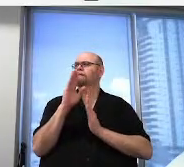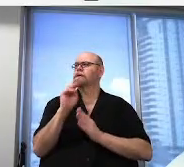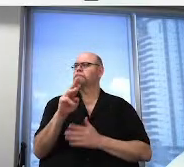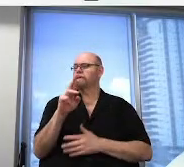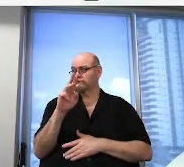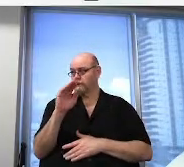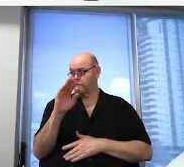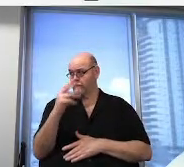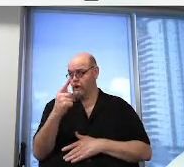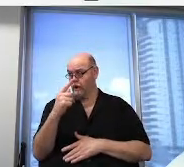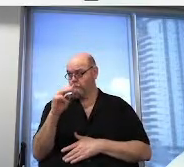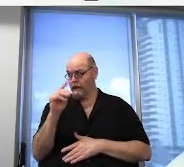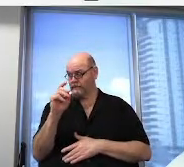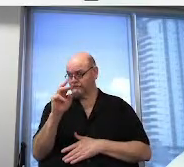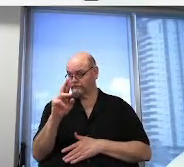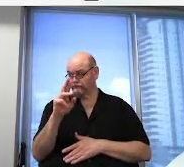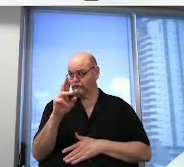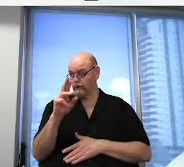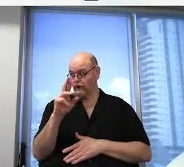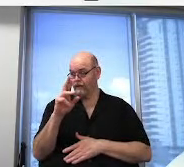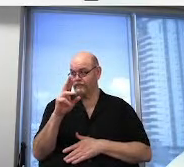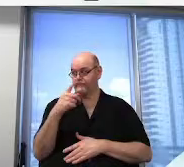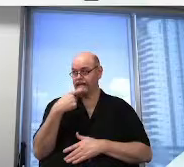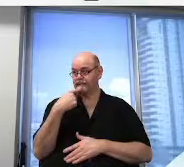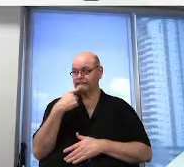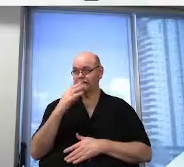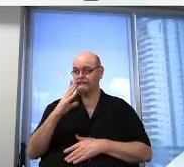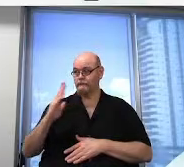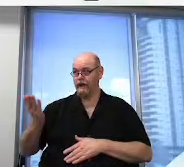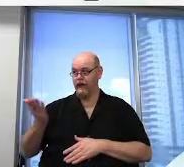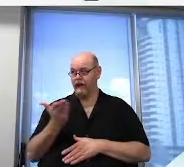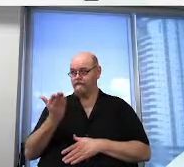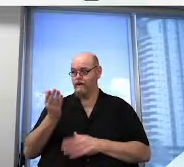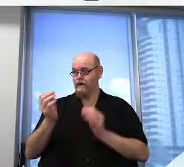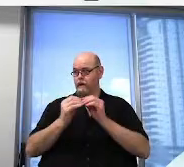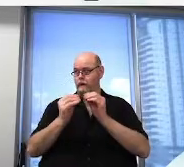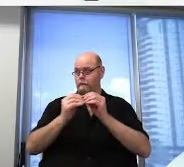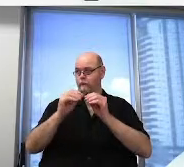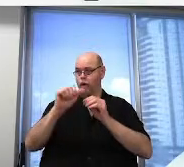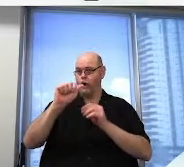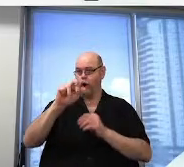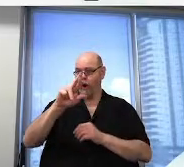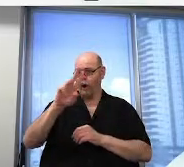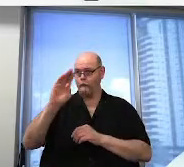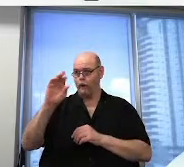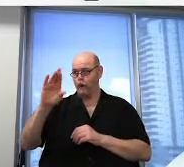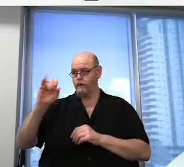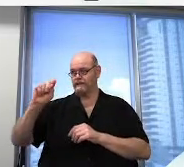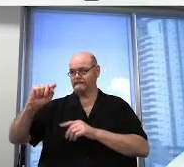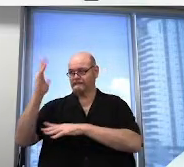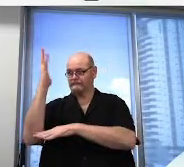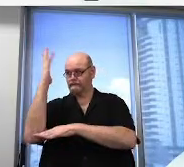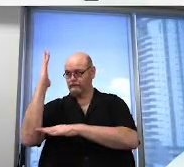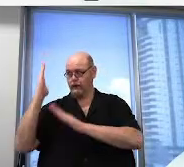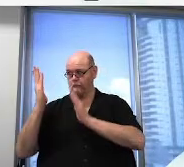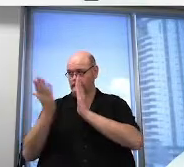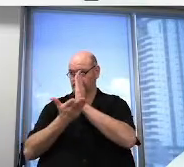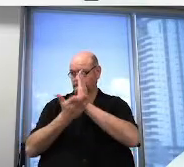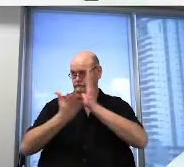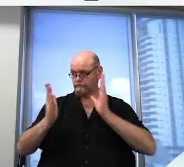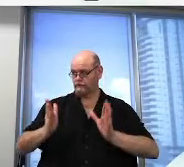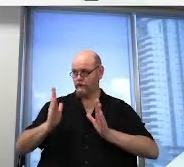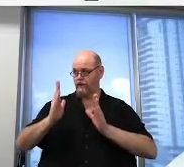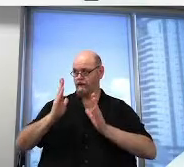Burgmeister, based on the statement that he said that he was hiring more arborists, whether those